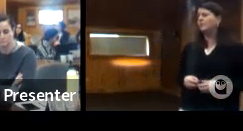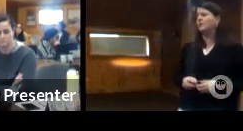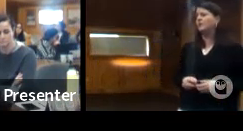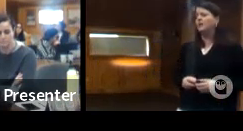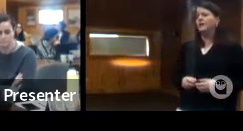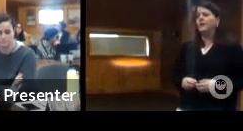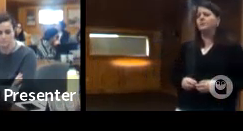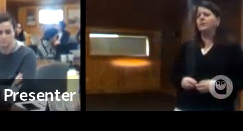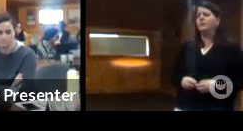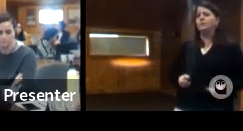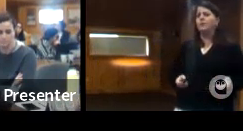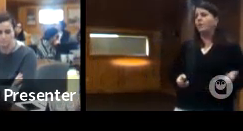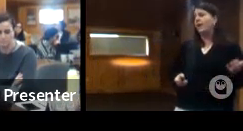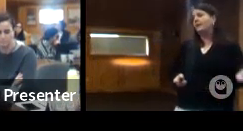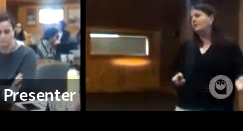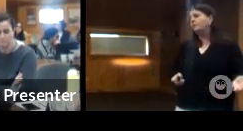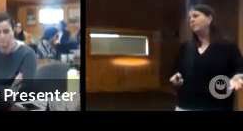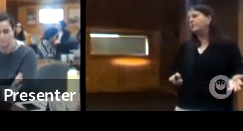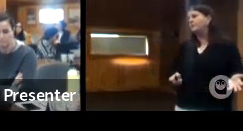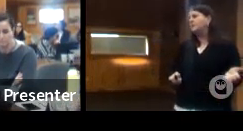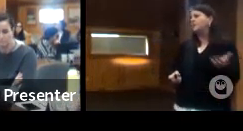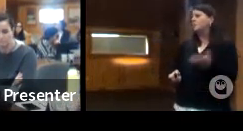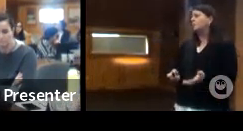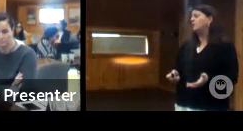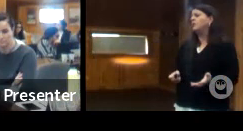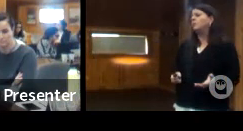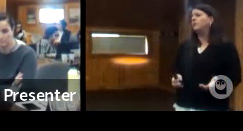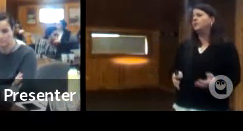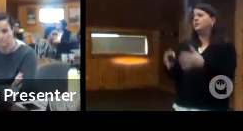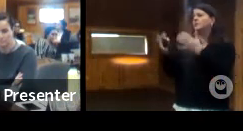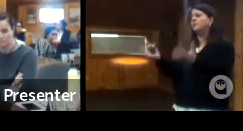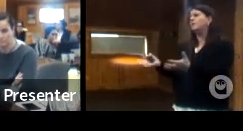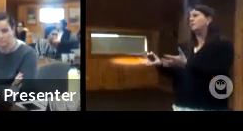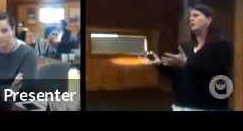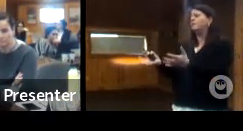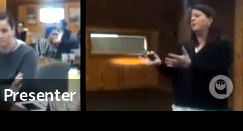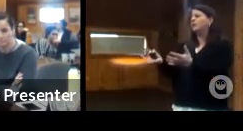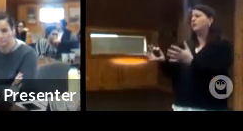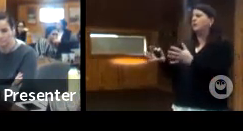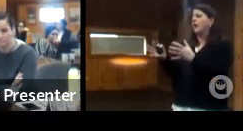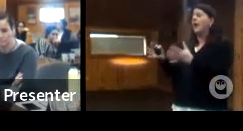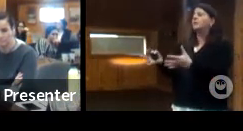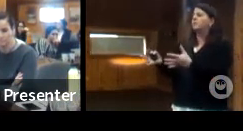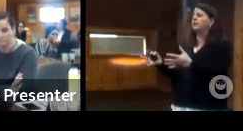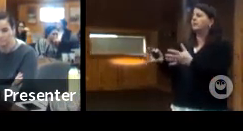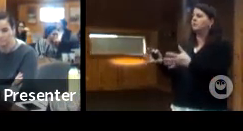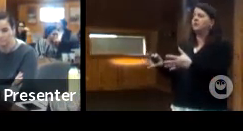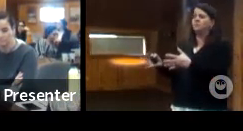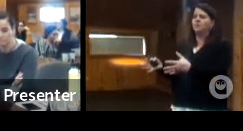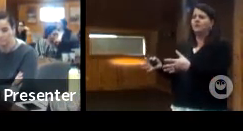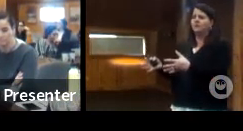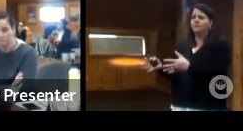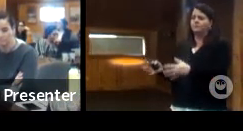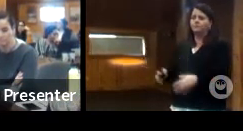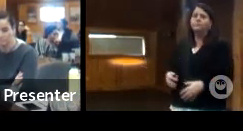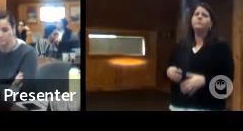the prosecutor, so that you know, hey, I need you for this. This is what we're trying to accomplish. This is the information aspect that we're